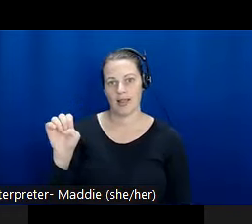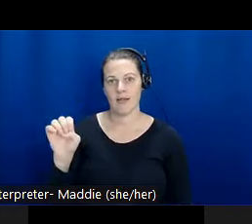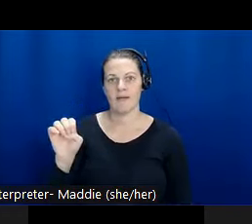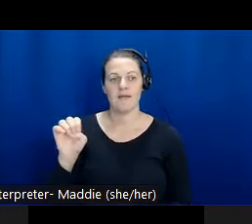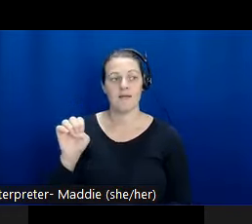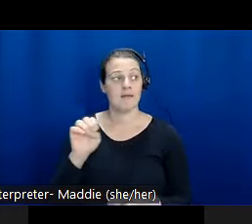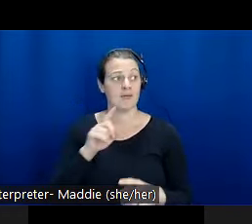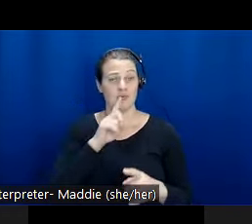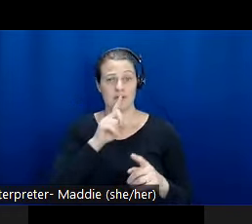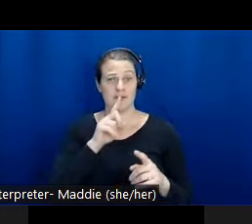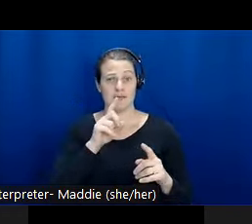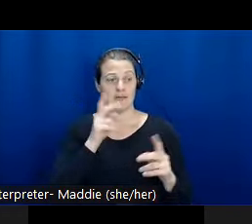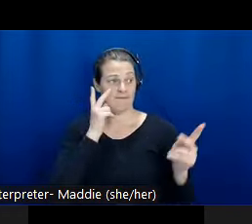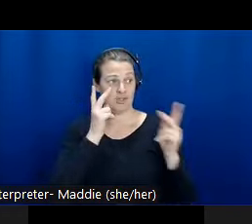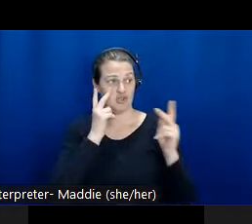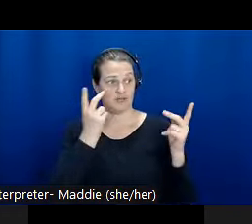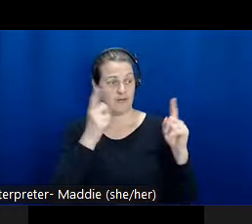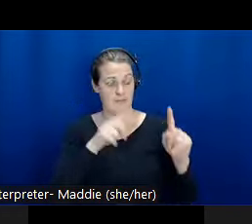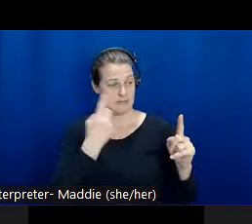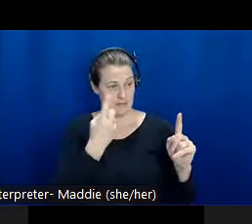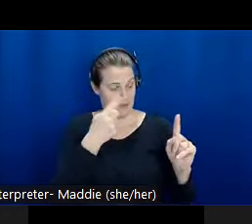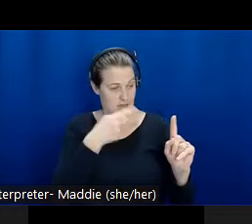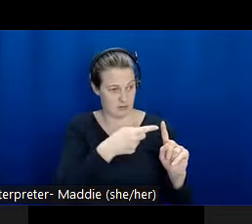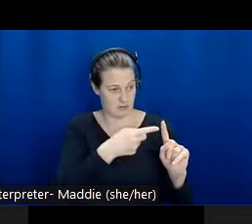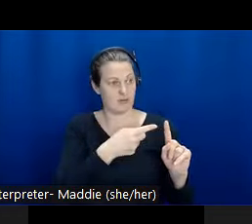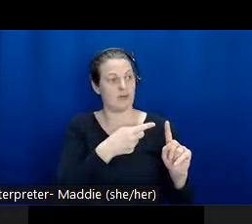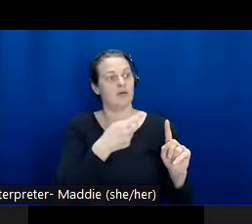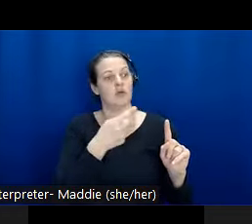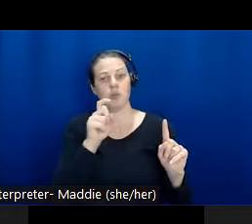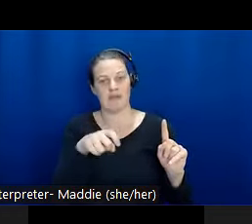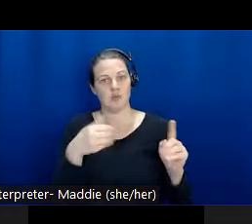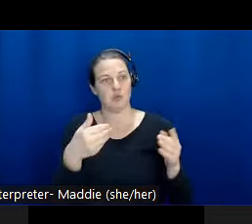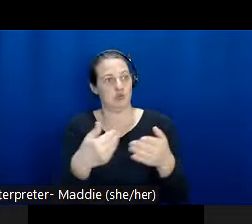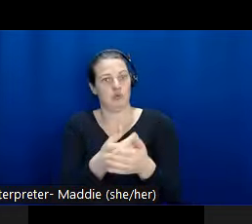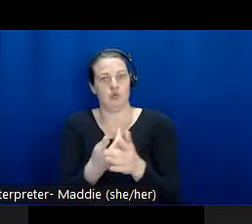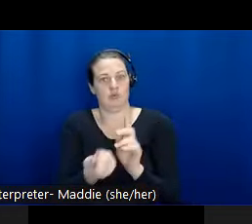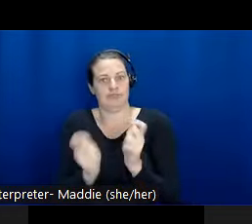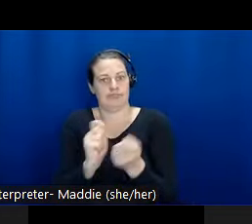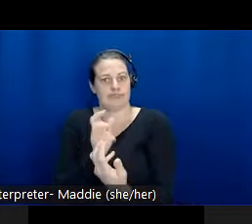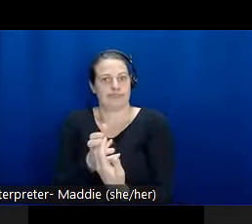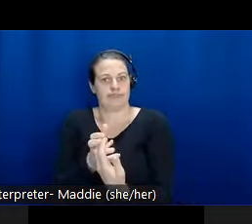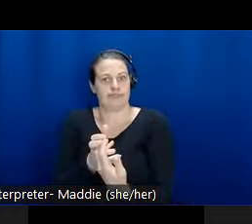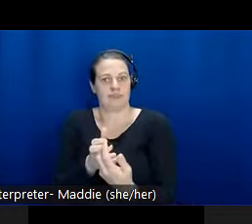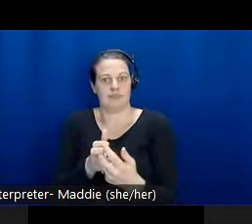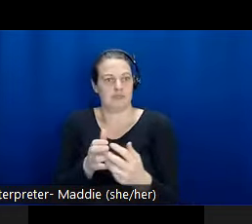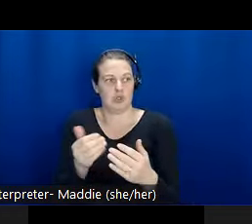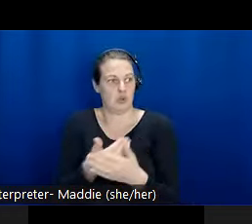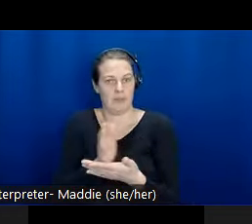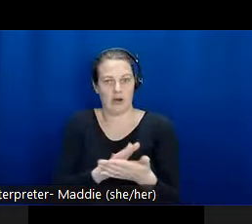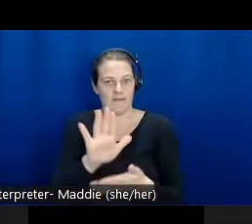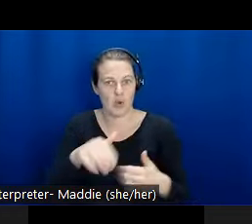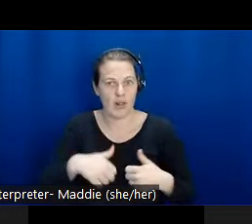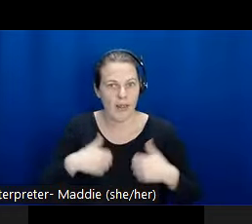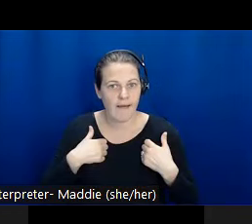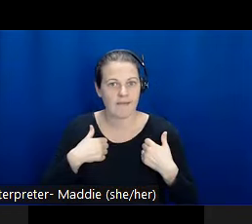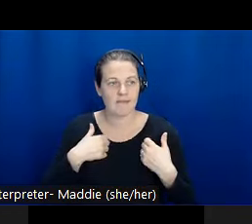to adapt something new to adjust to this new part of your life, which can be really